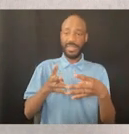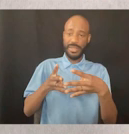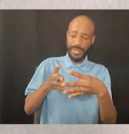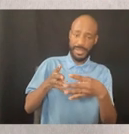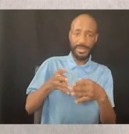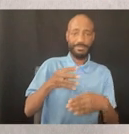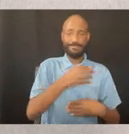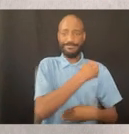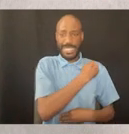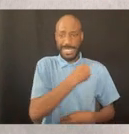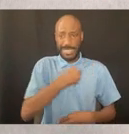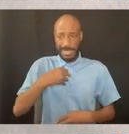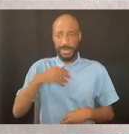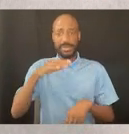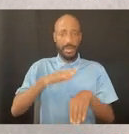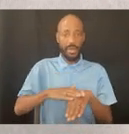back.